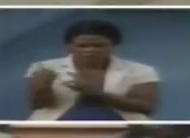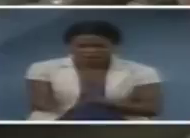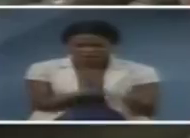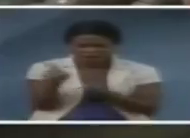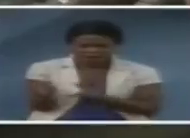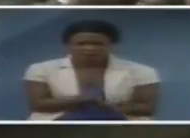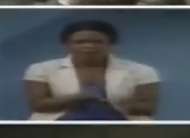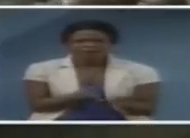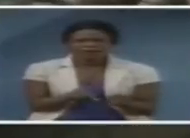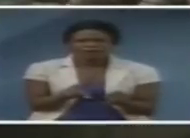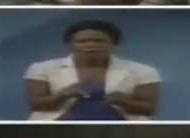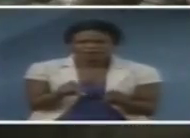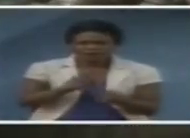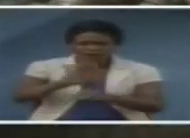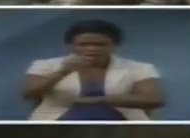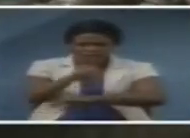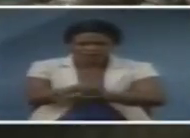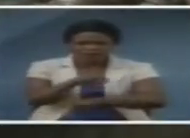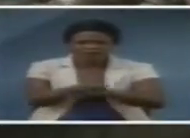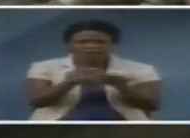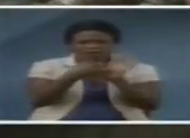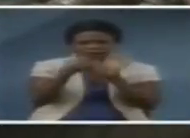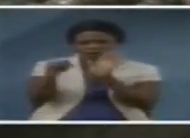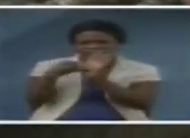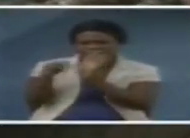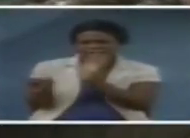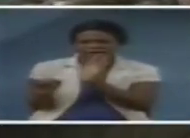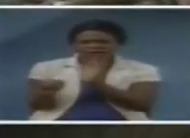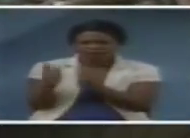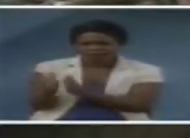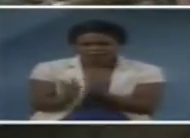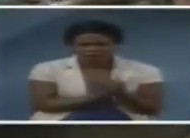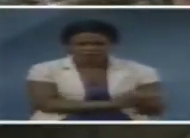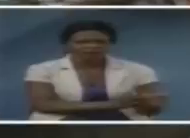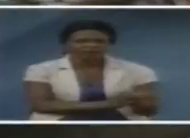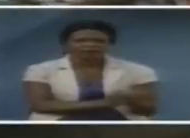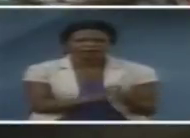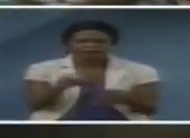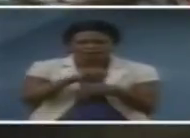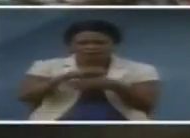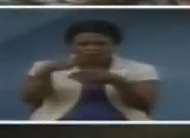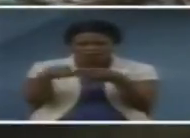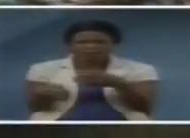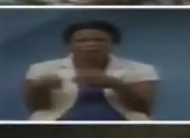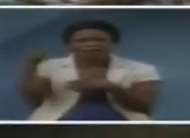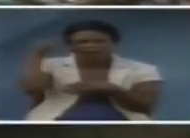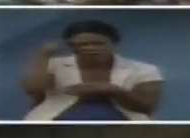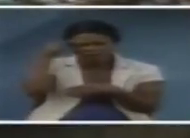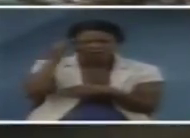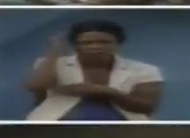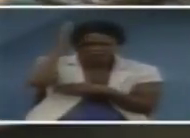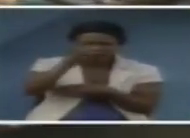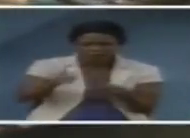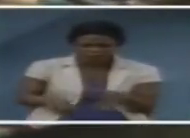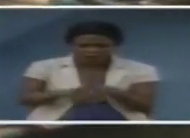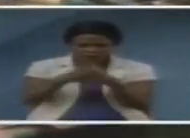to ensure participation of the citizenry in project identification, planning,